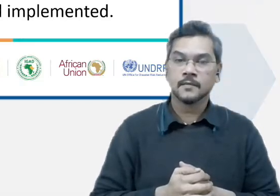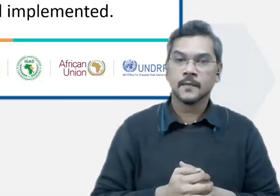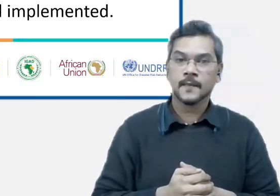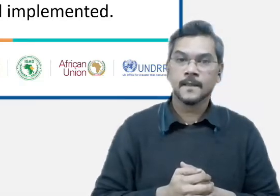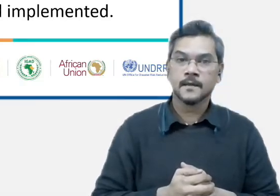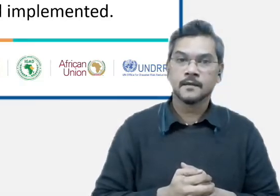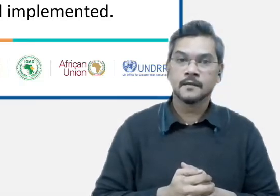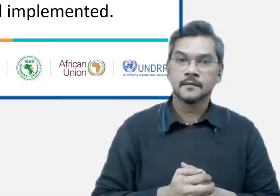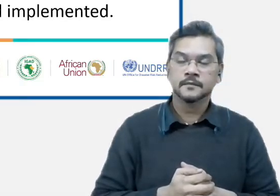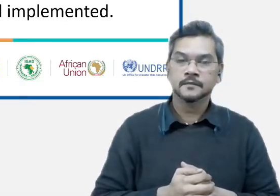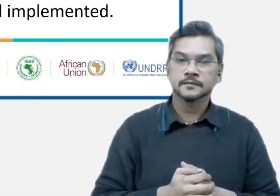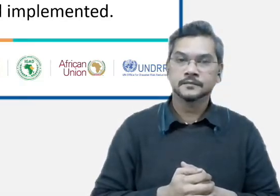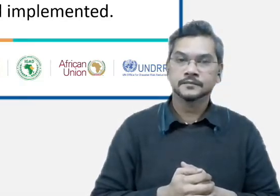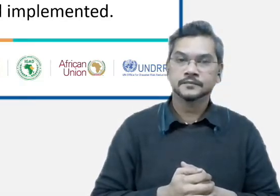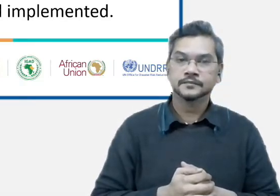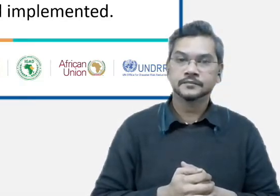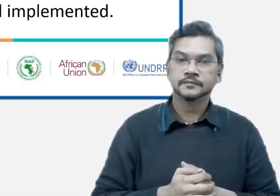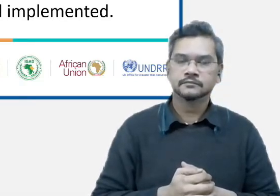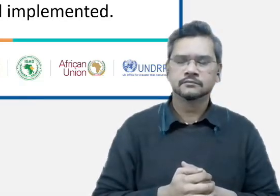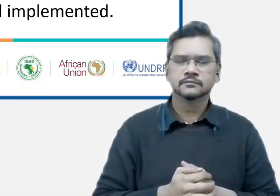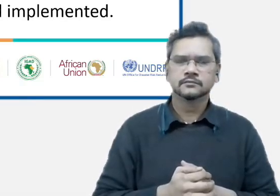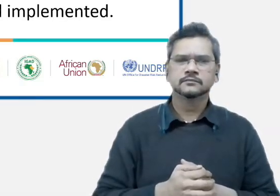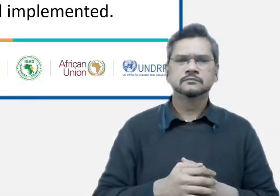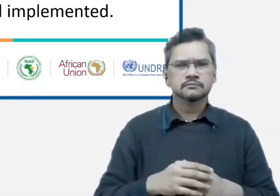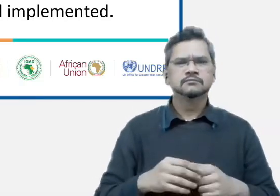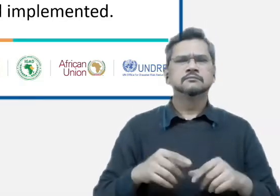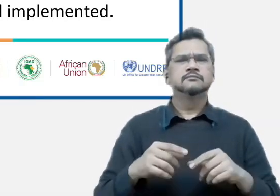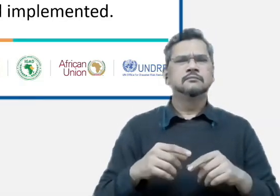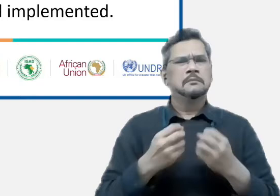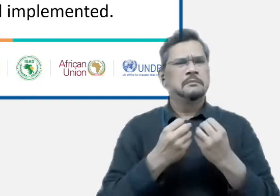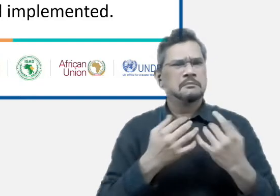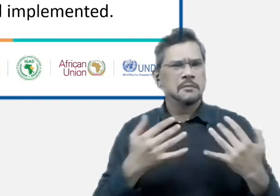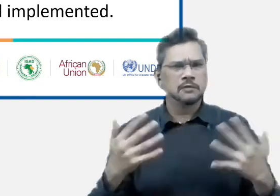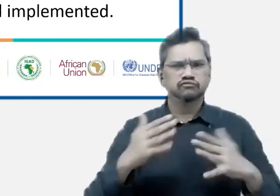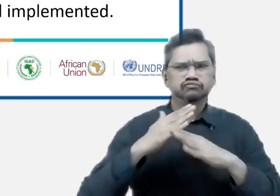Also a number of resilient initiatives, including the recent COMESA